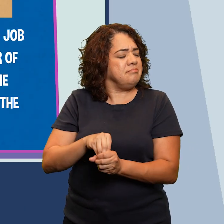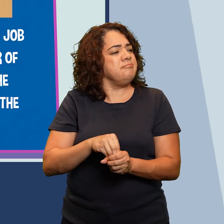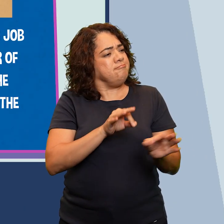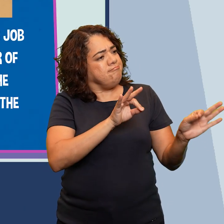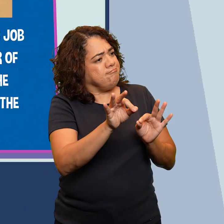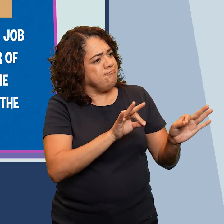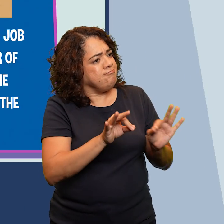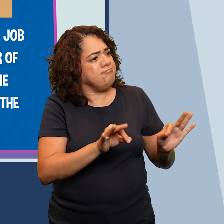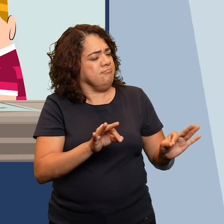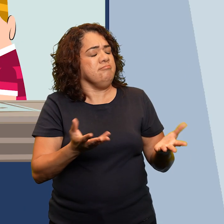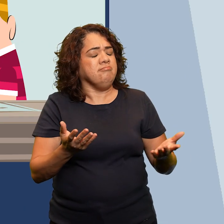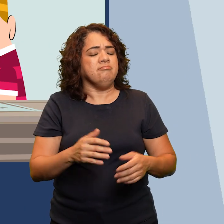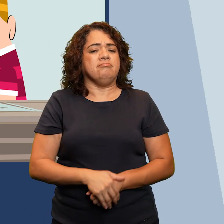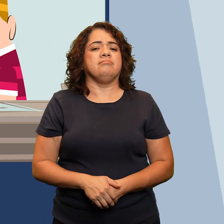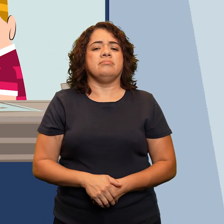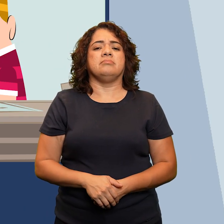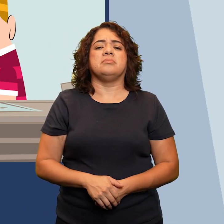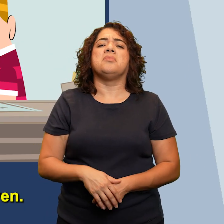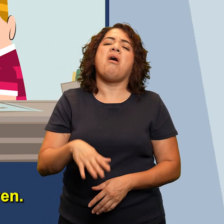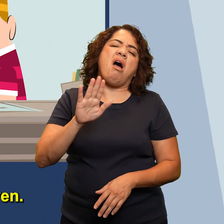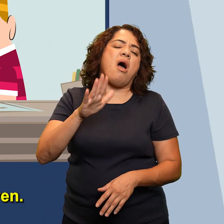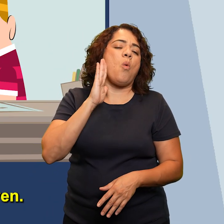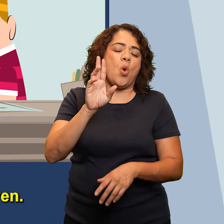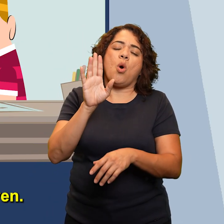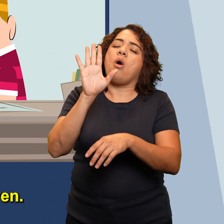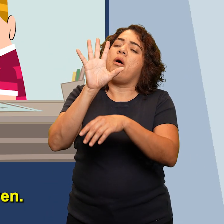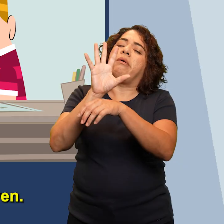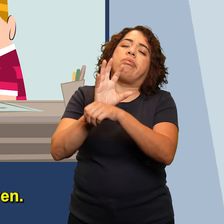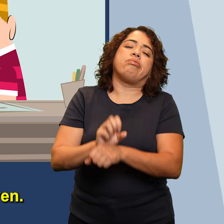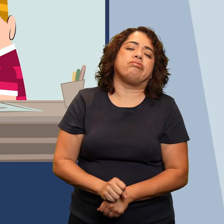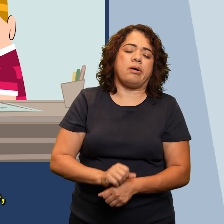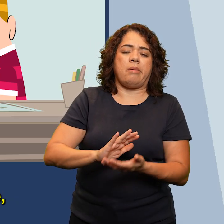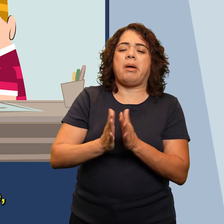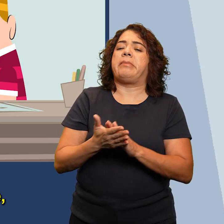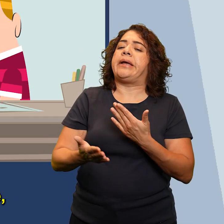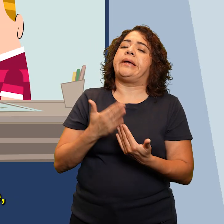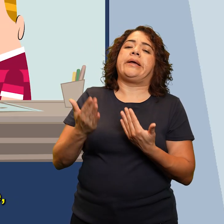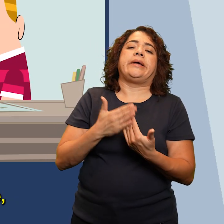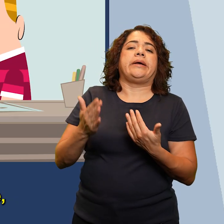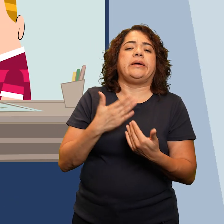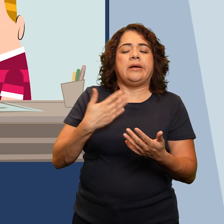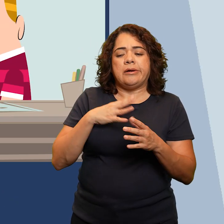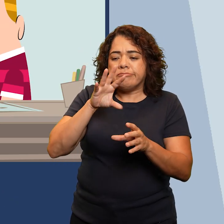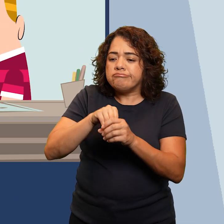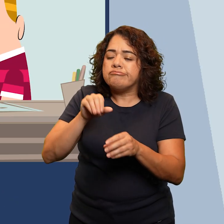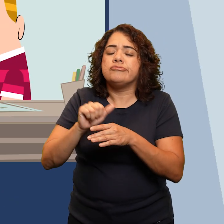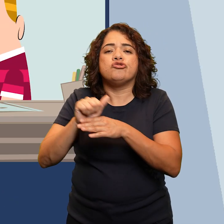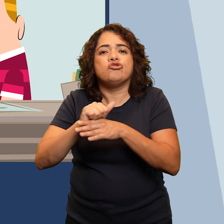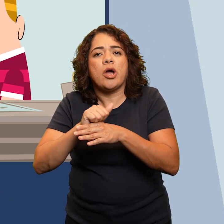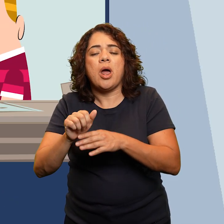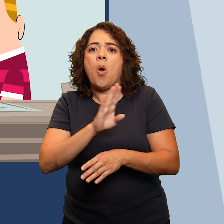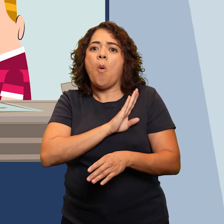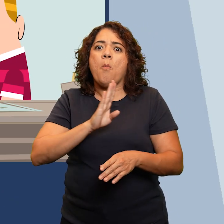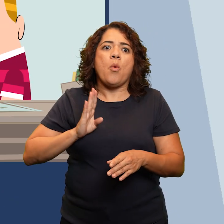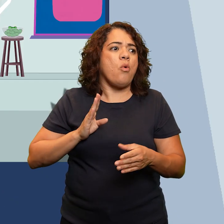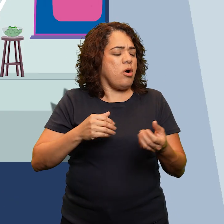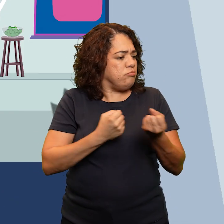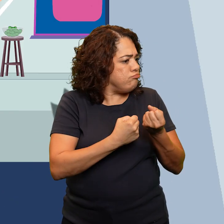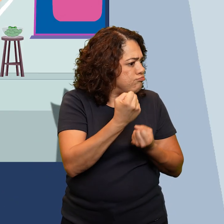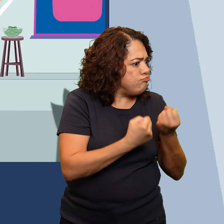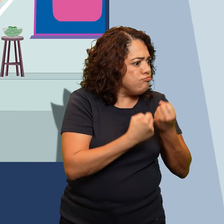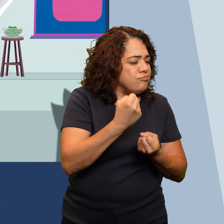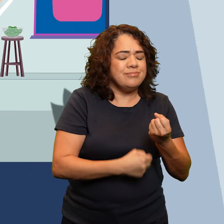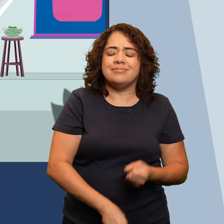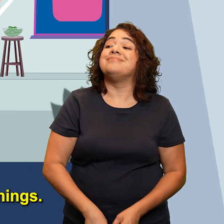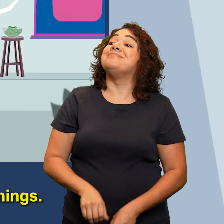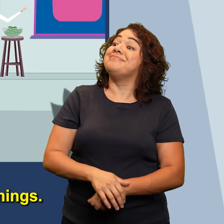future growth and challenges. Once you get used to it, it's actually pretty easy, Steven. The trainings are awesome, and our board members all help each other. Correct